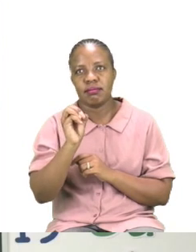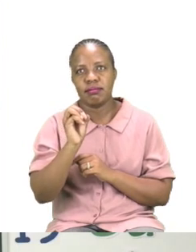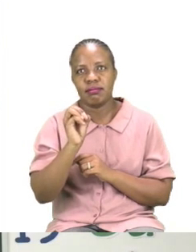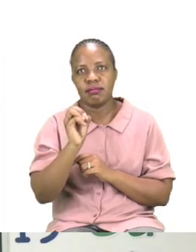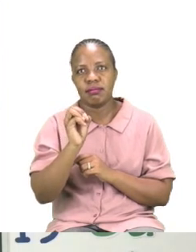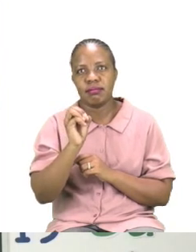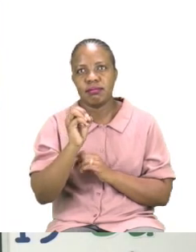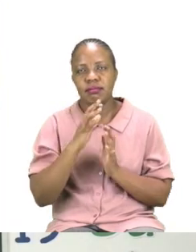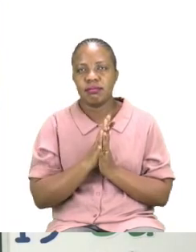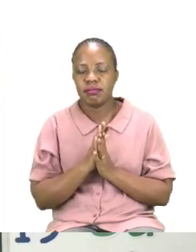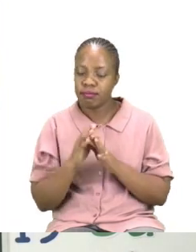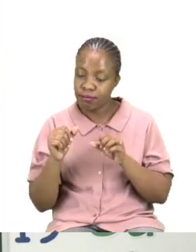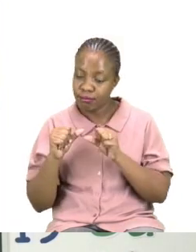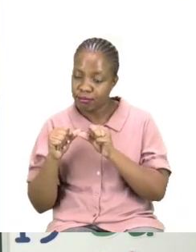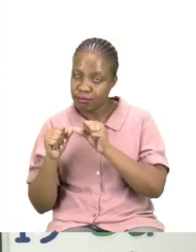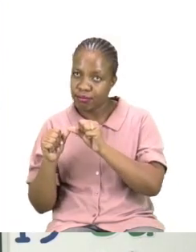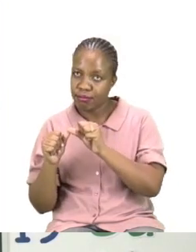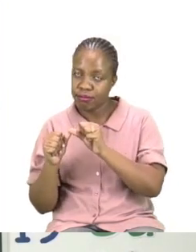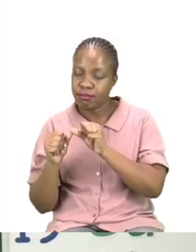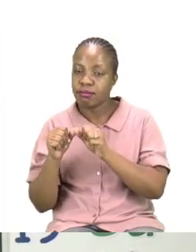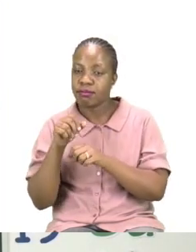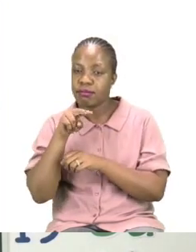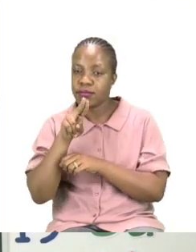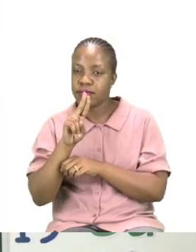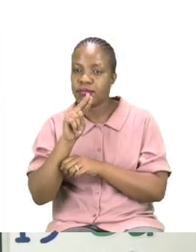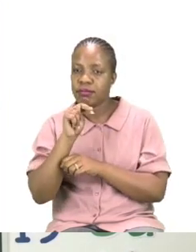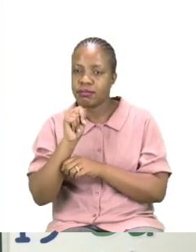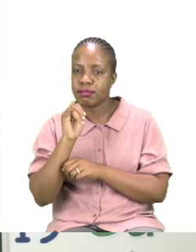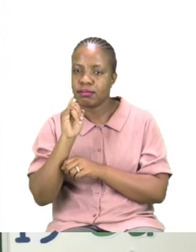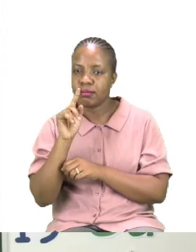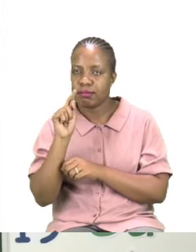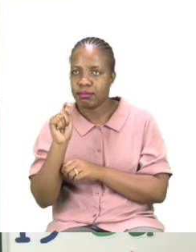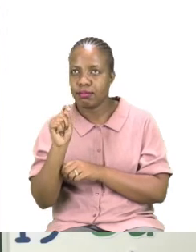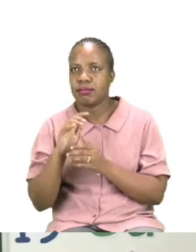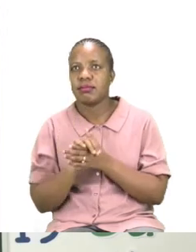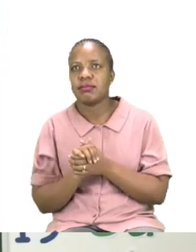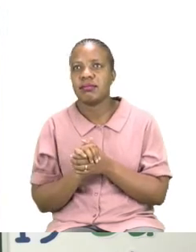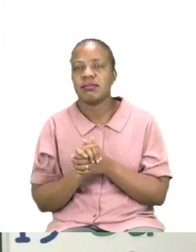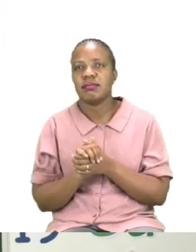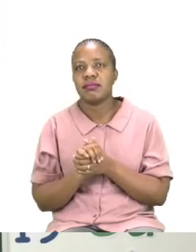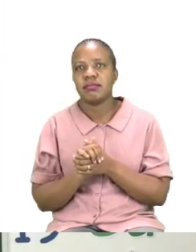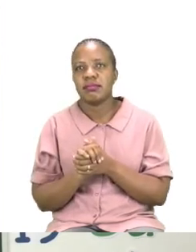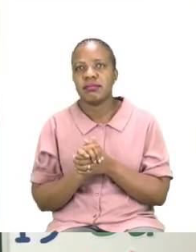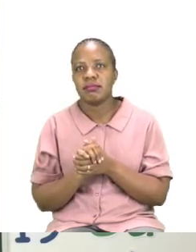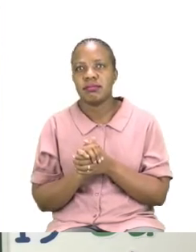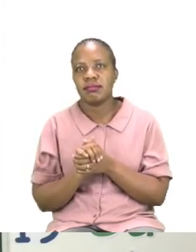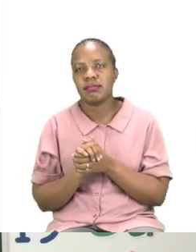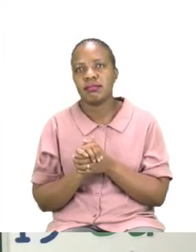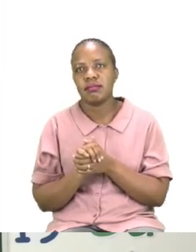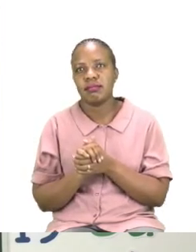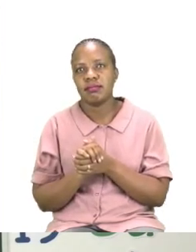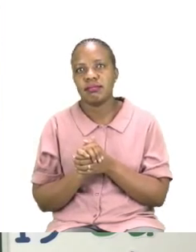But we are still continuing because we have our units as well. So we are going to